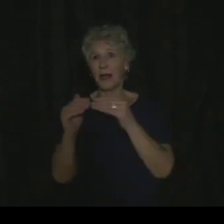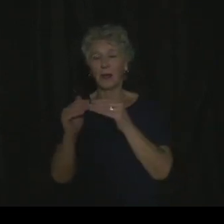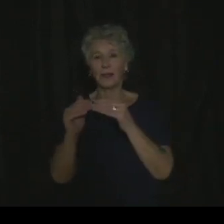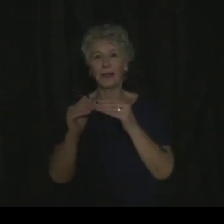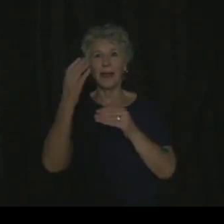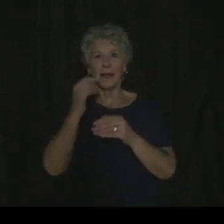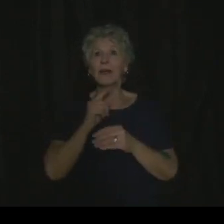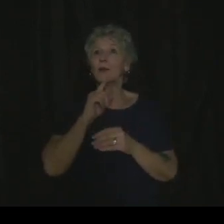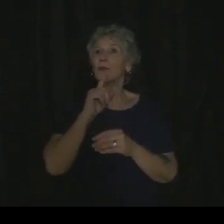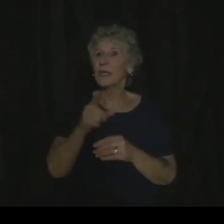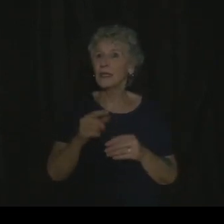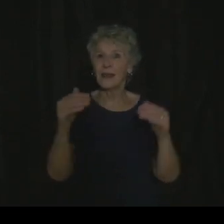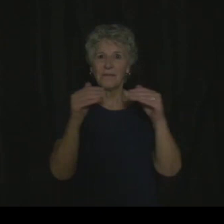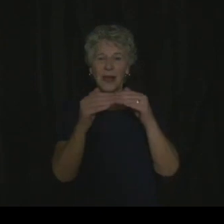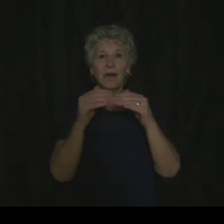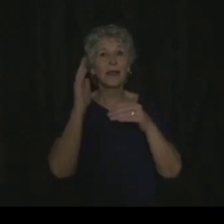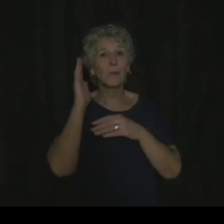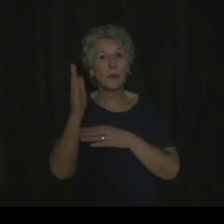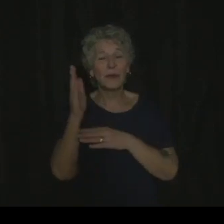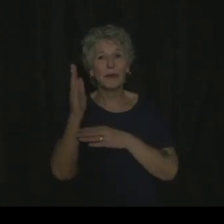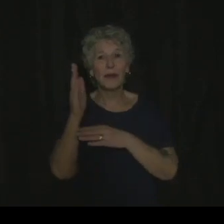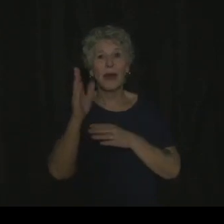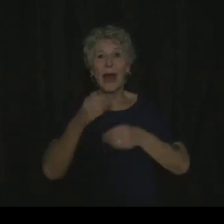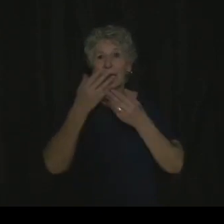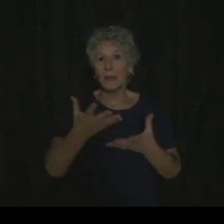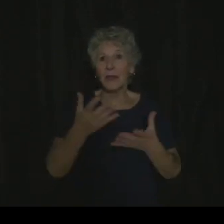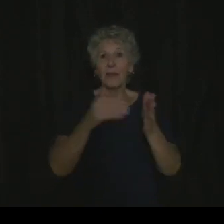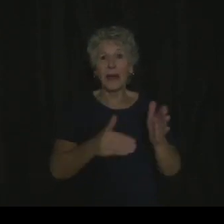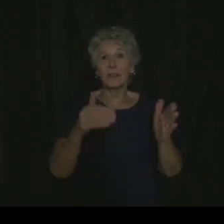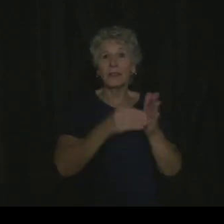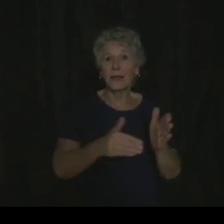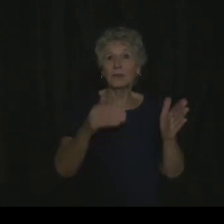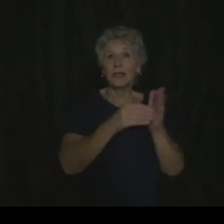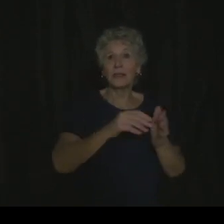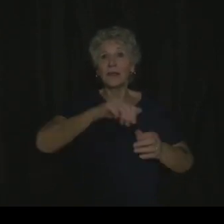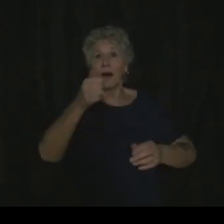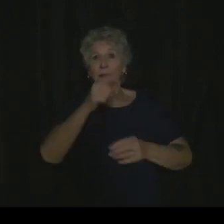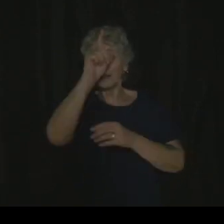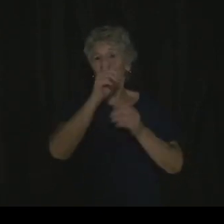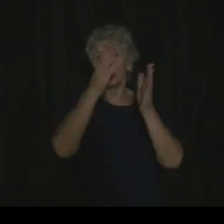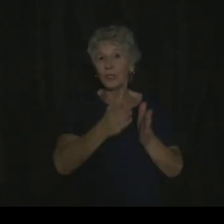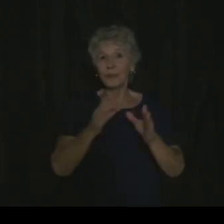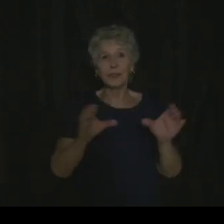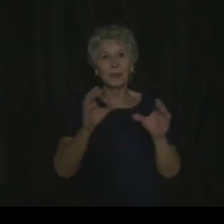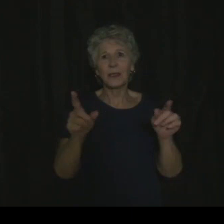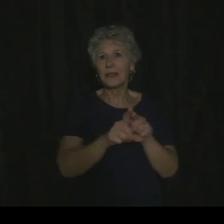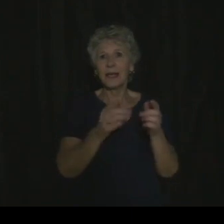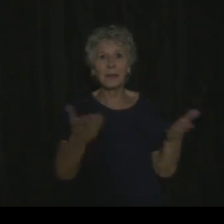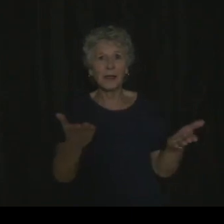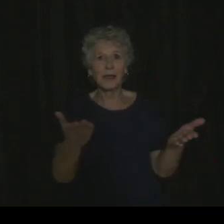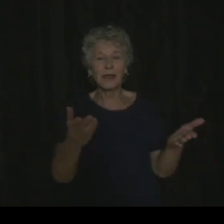If he was fair, he would have admitted that there are thousands of other Egyptians doing the same thing, but he didn't do anything about them,